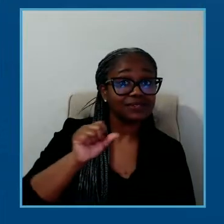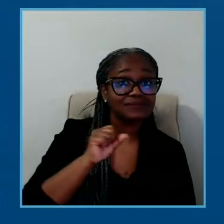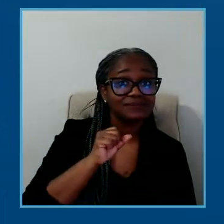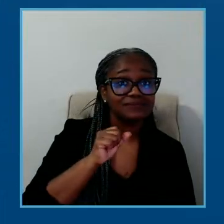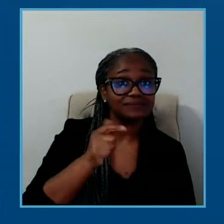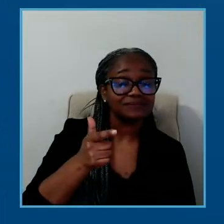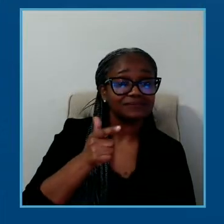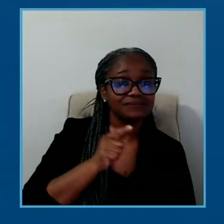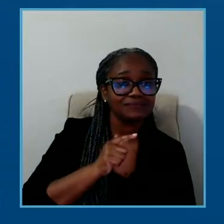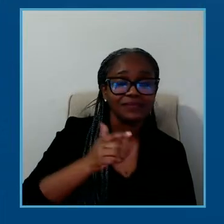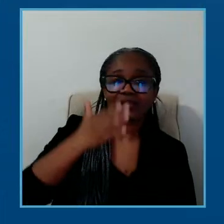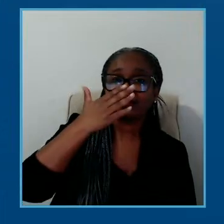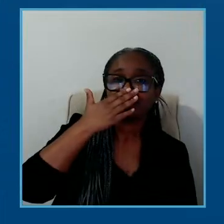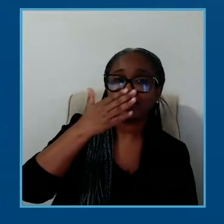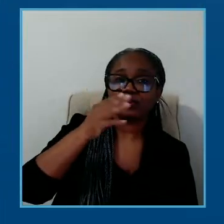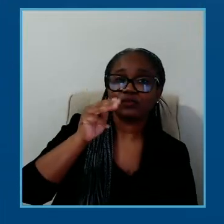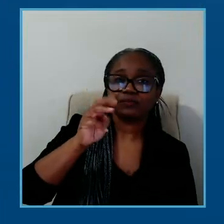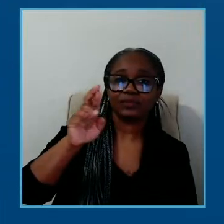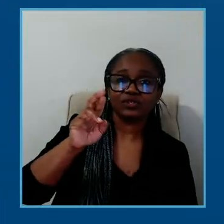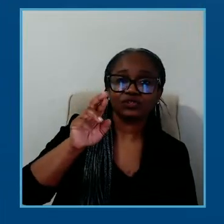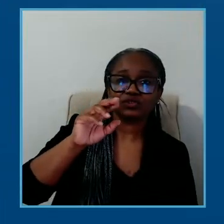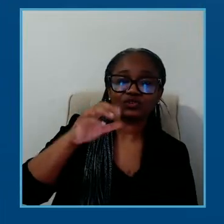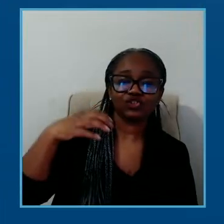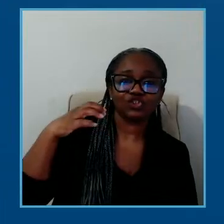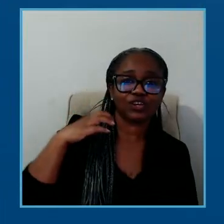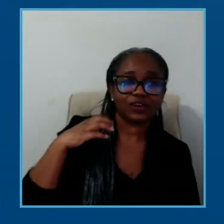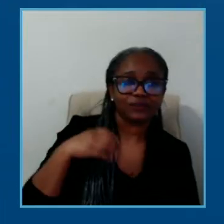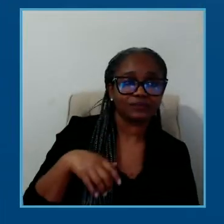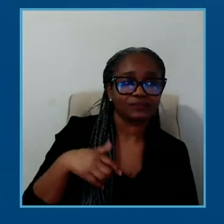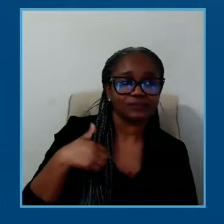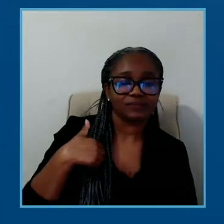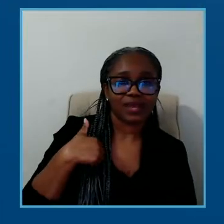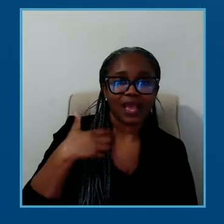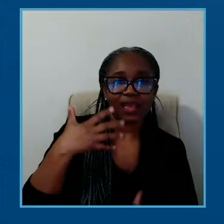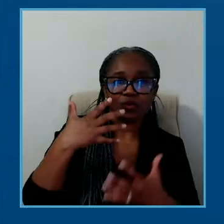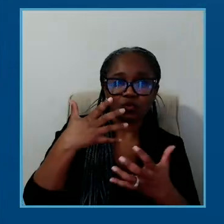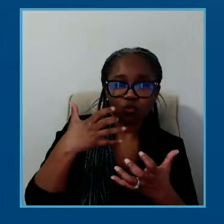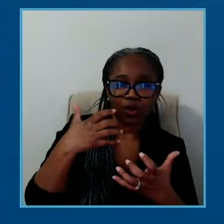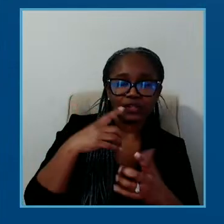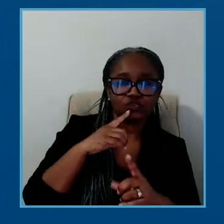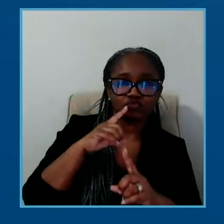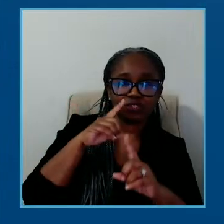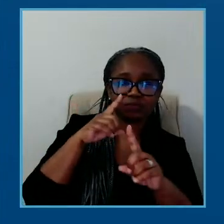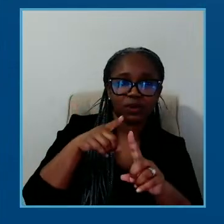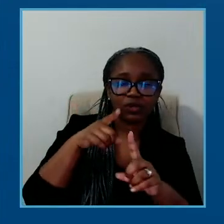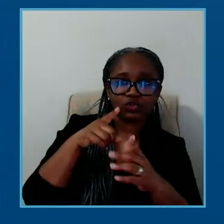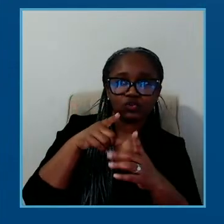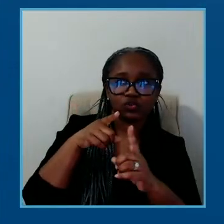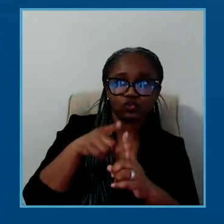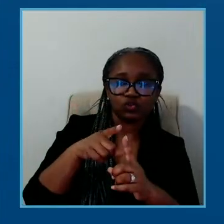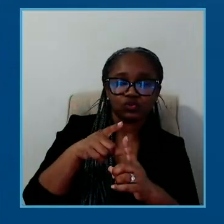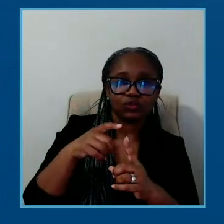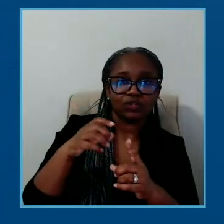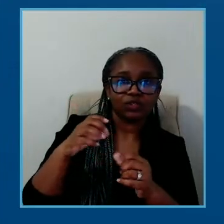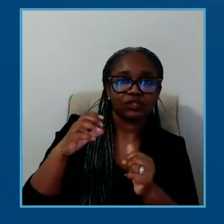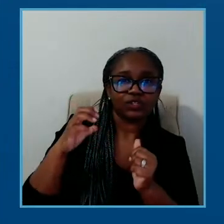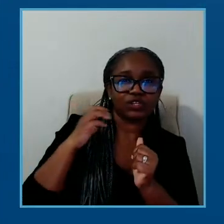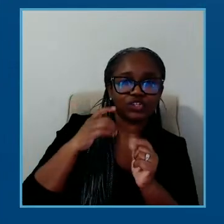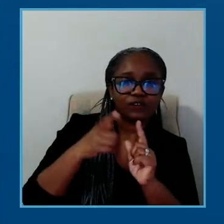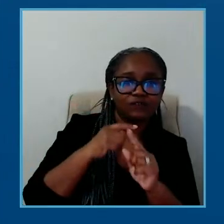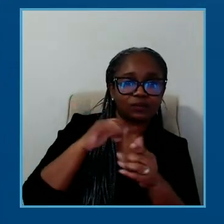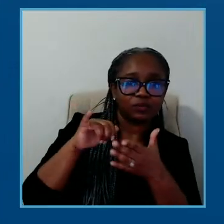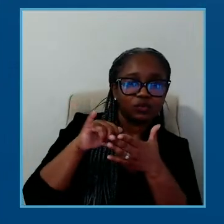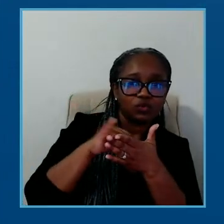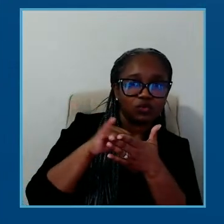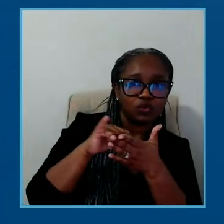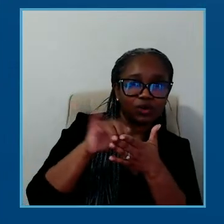Thank you, Mr. Chairman. I wanted to respond to what the chairman from New York stated. I think the